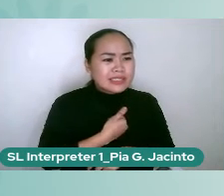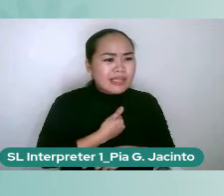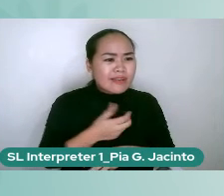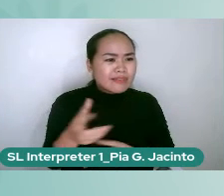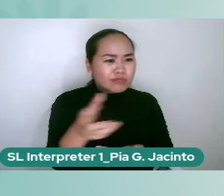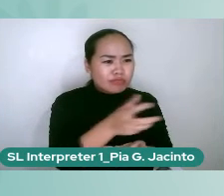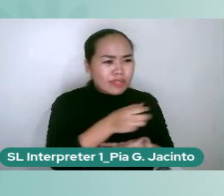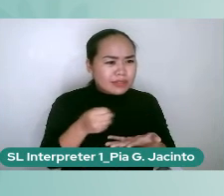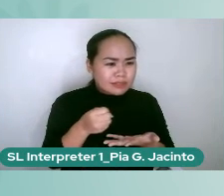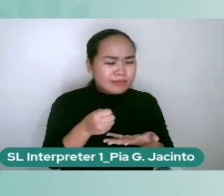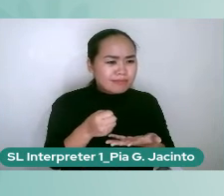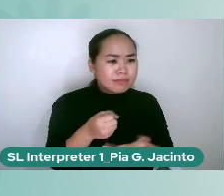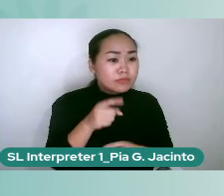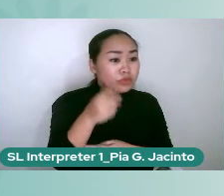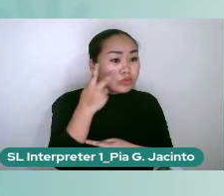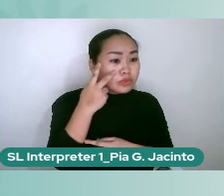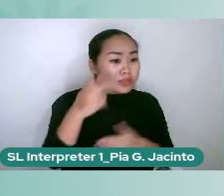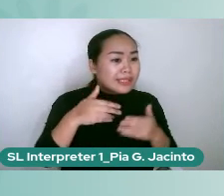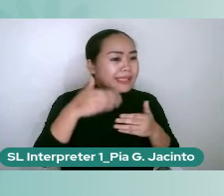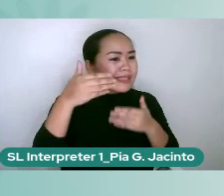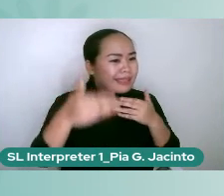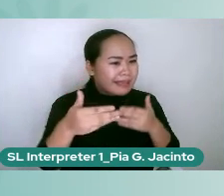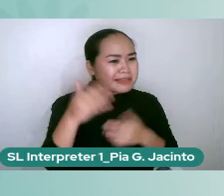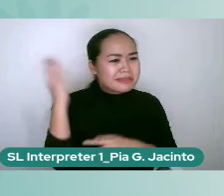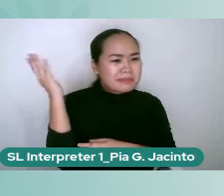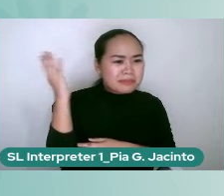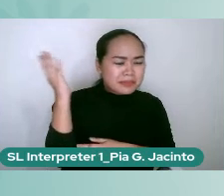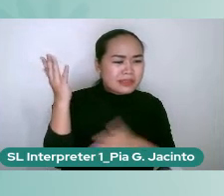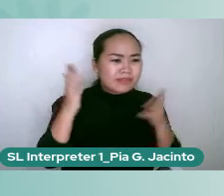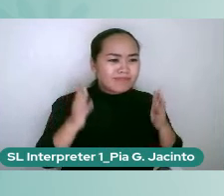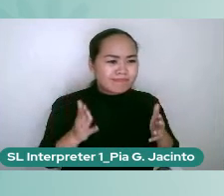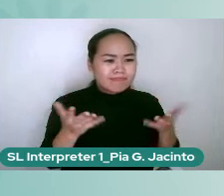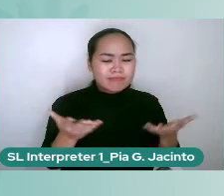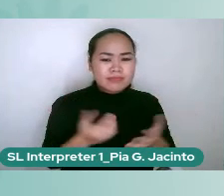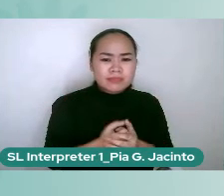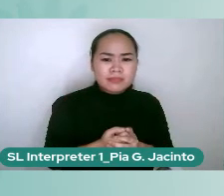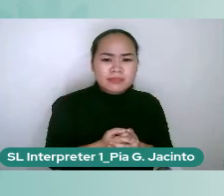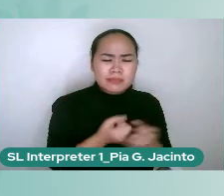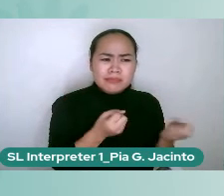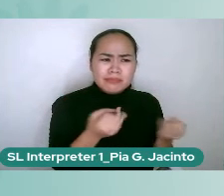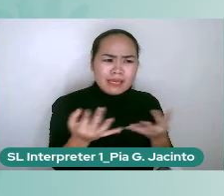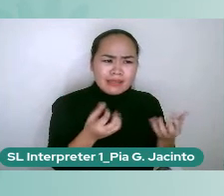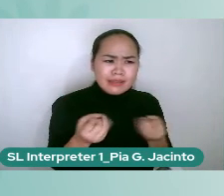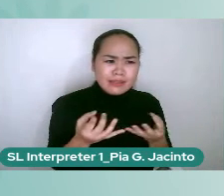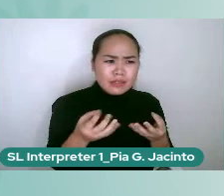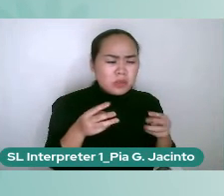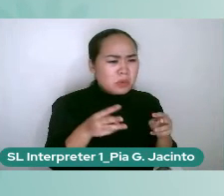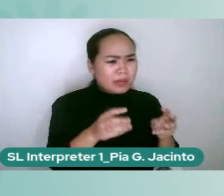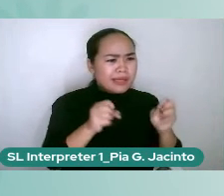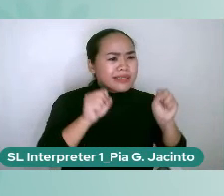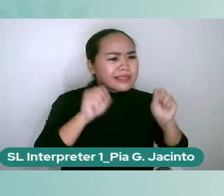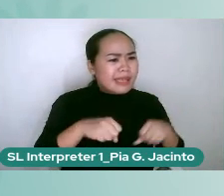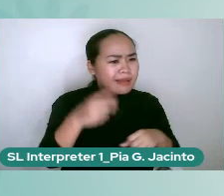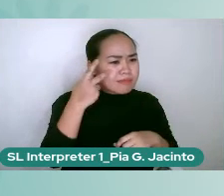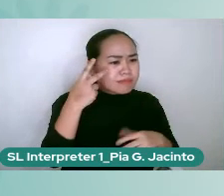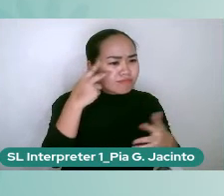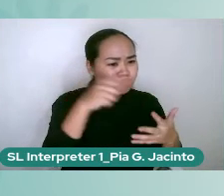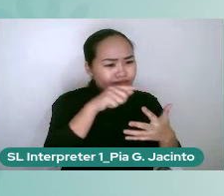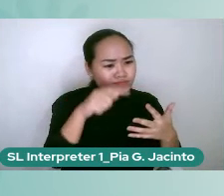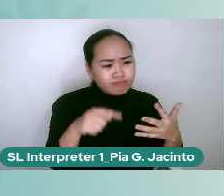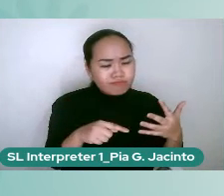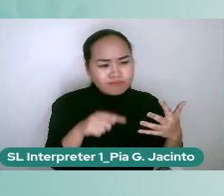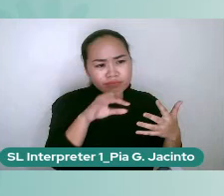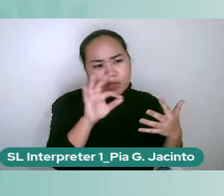about that in the next speaker's presentation. But there are many ways to use these options, these algorithms, and to design